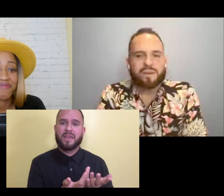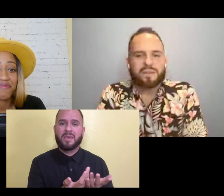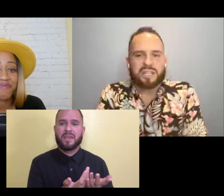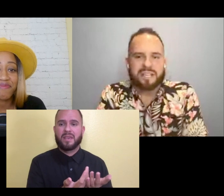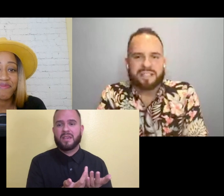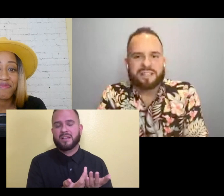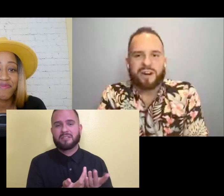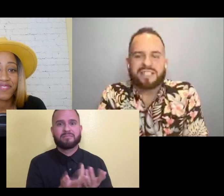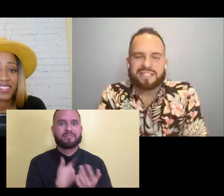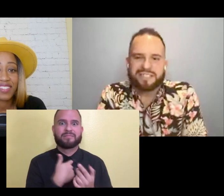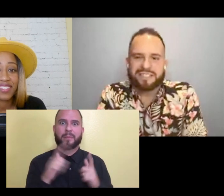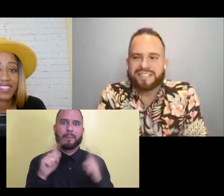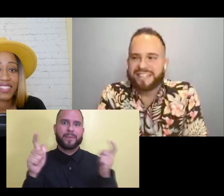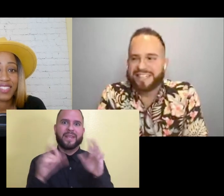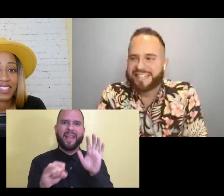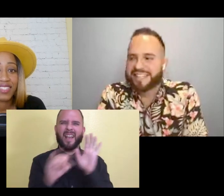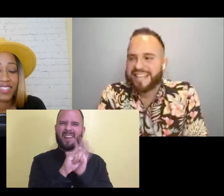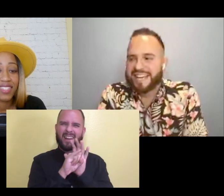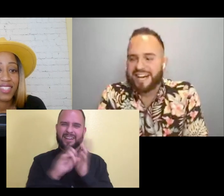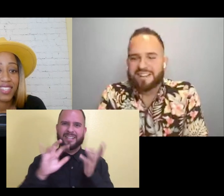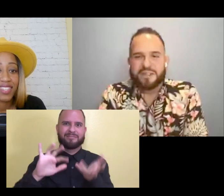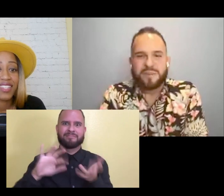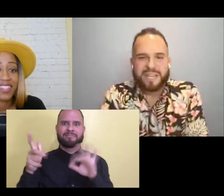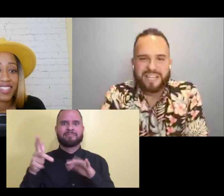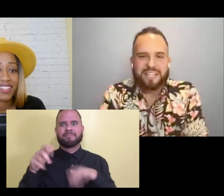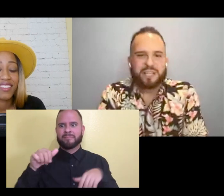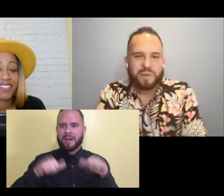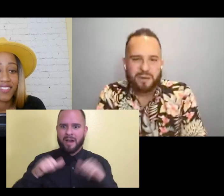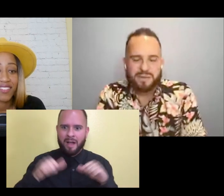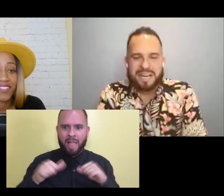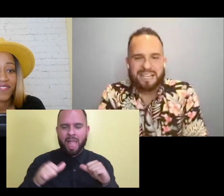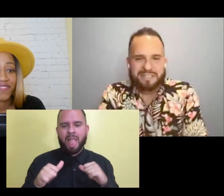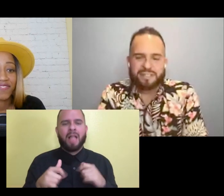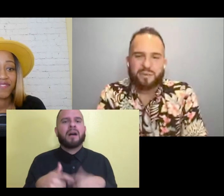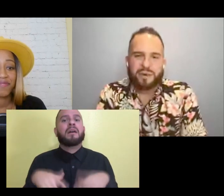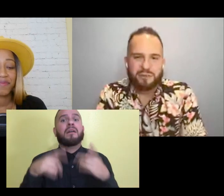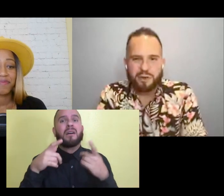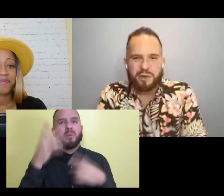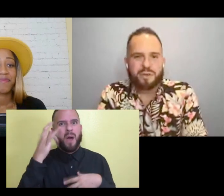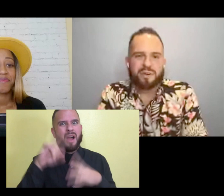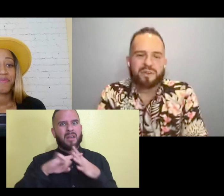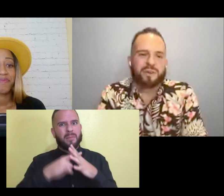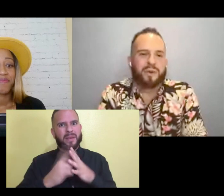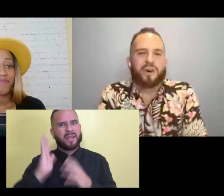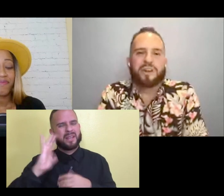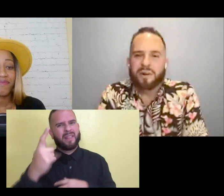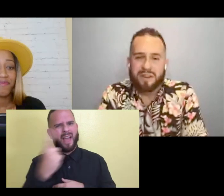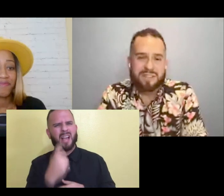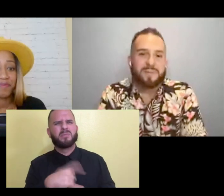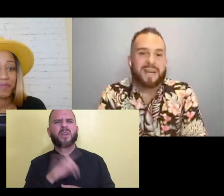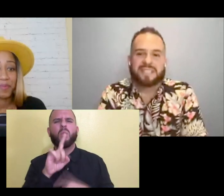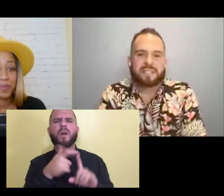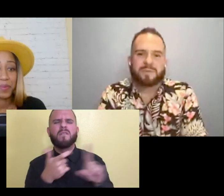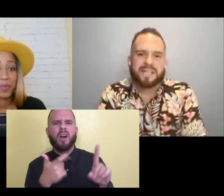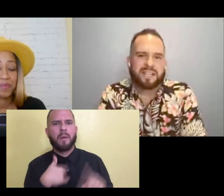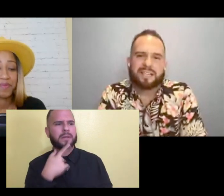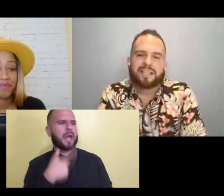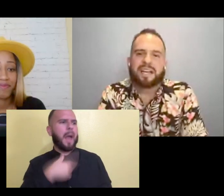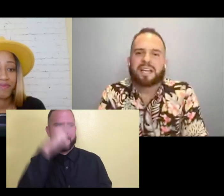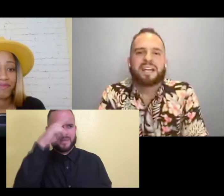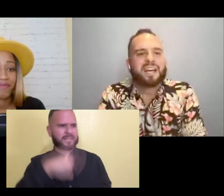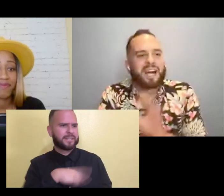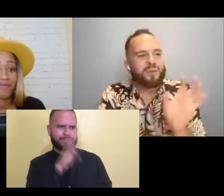had a huge identity crisis, kind of at the beginning, when I was asked, where are you from or, what are you? I'd always say Mexican,